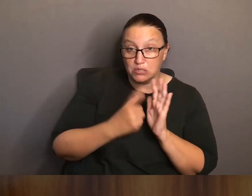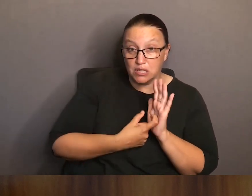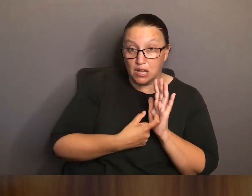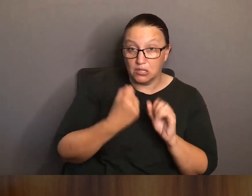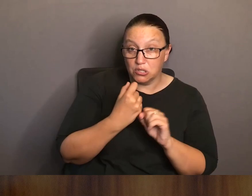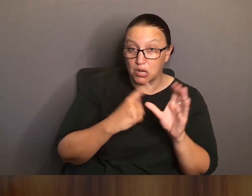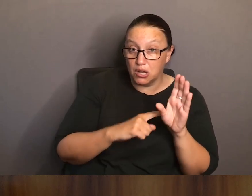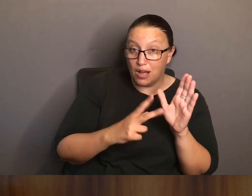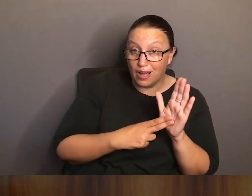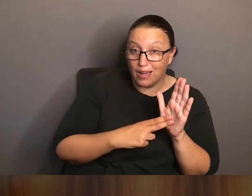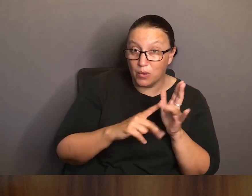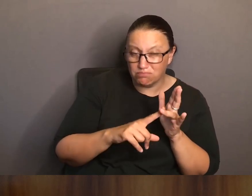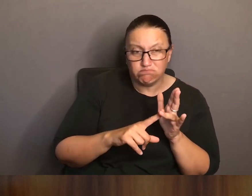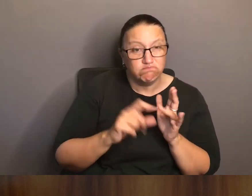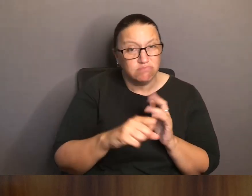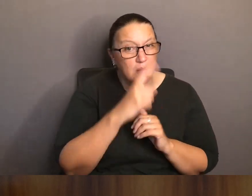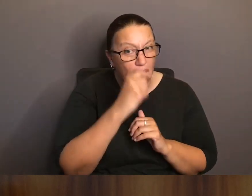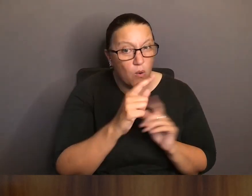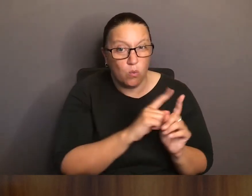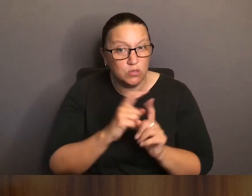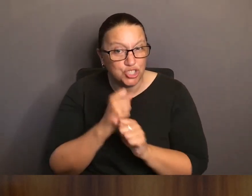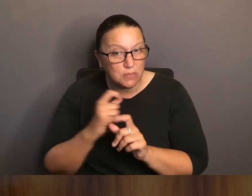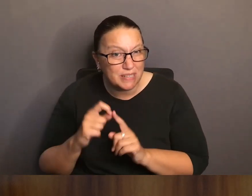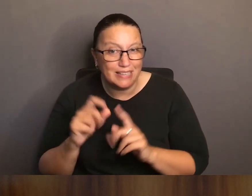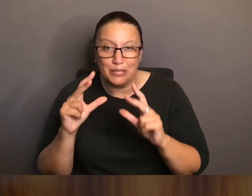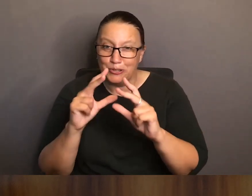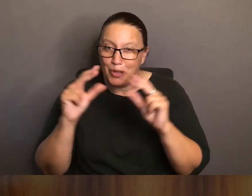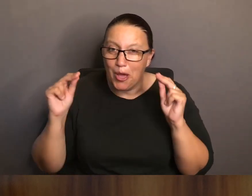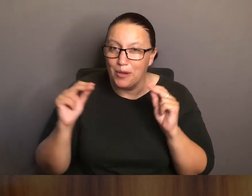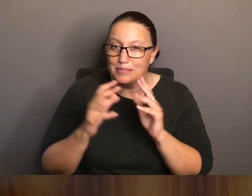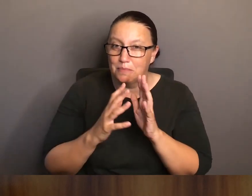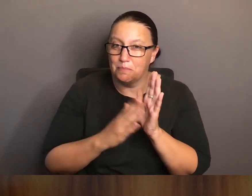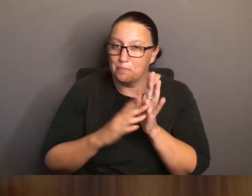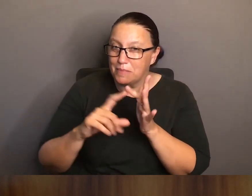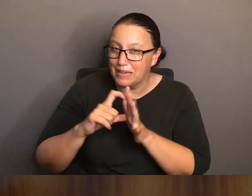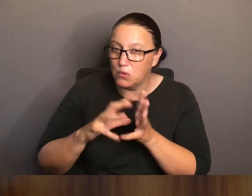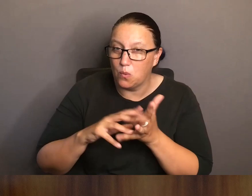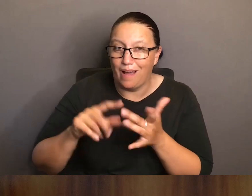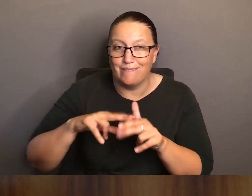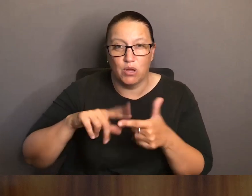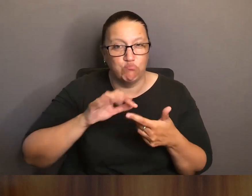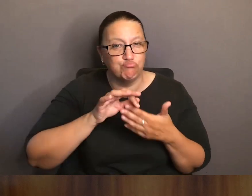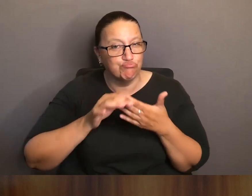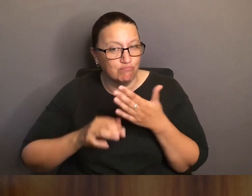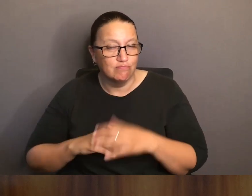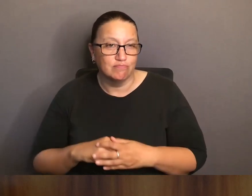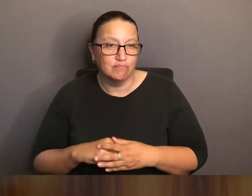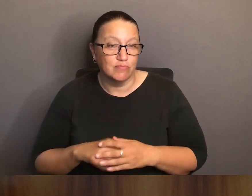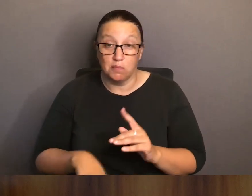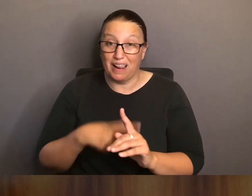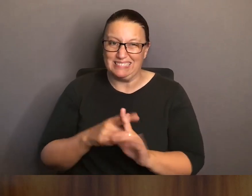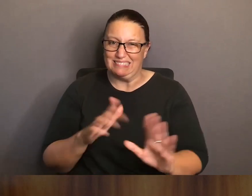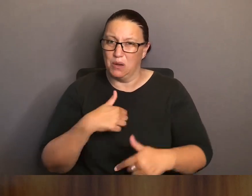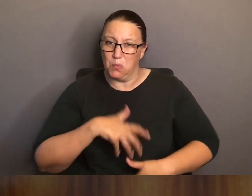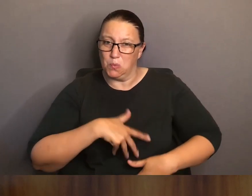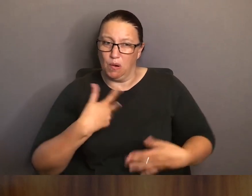healthcare provider, or a medical specialist, including gynecologists. You can also take your own test in